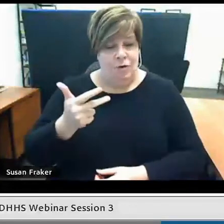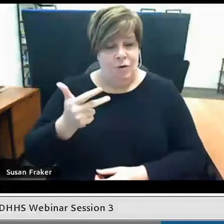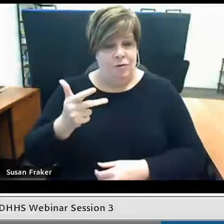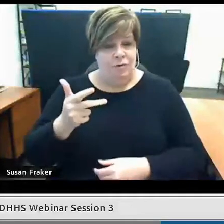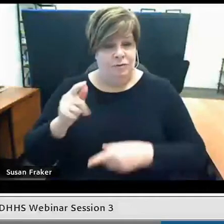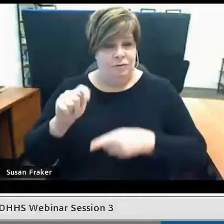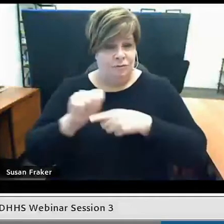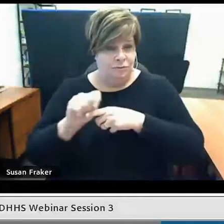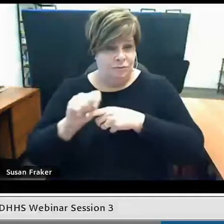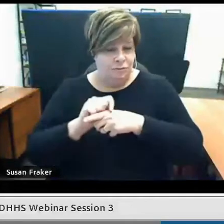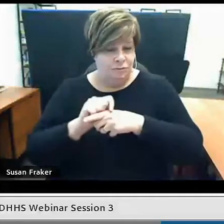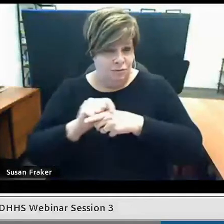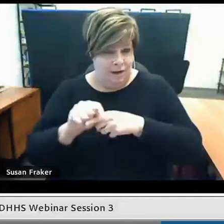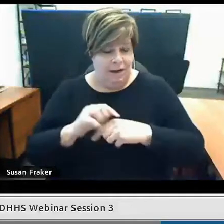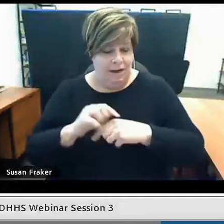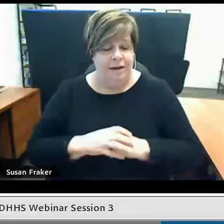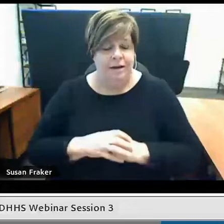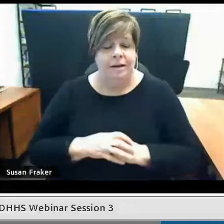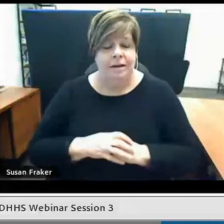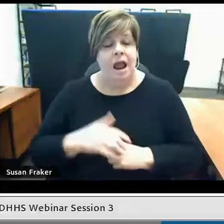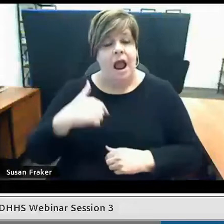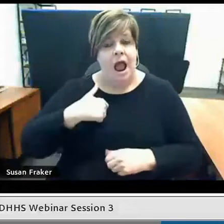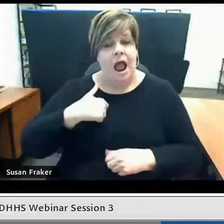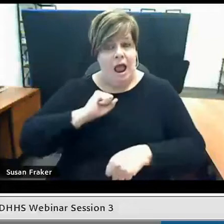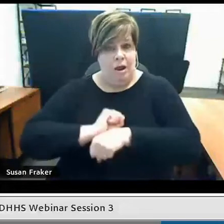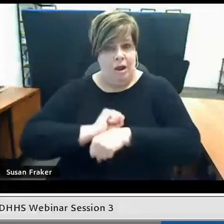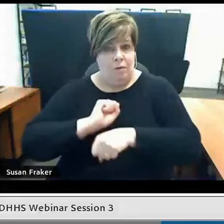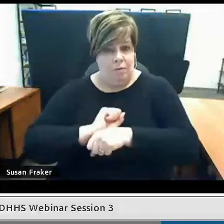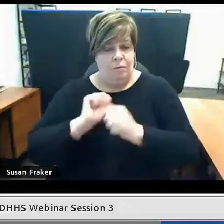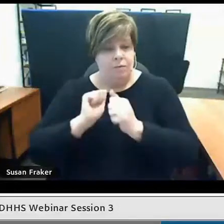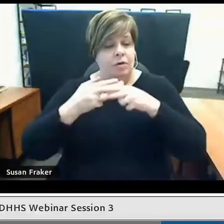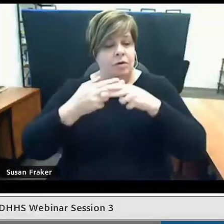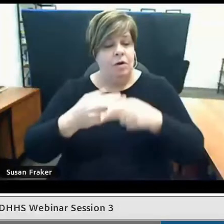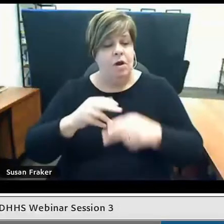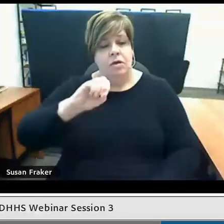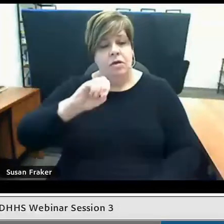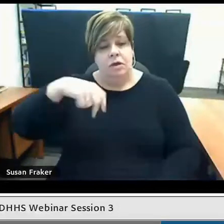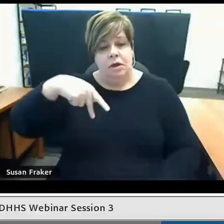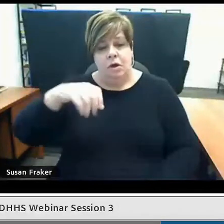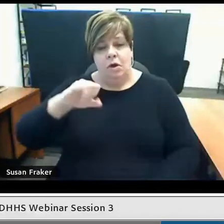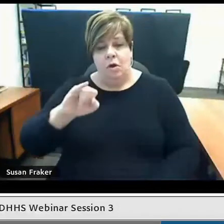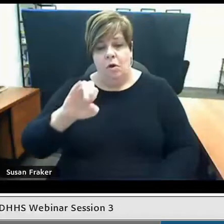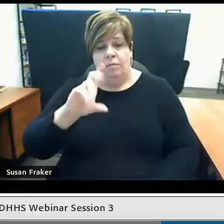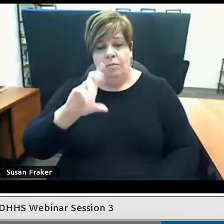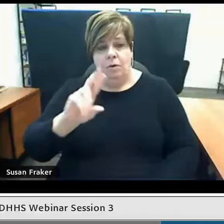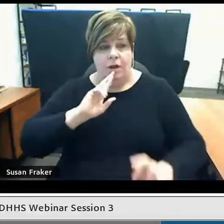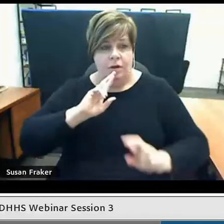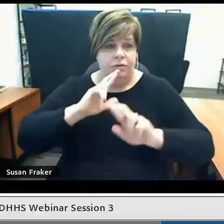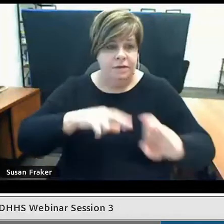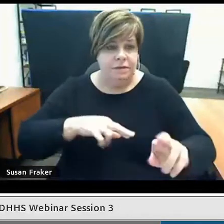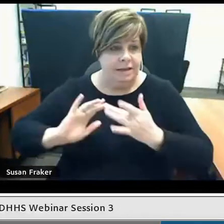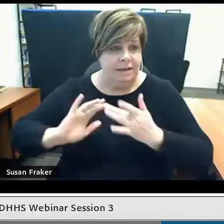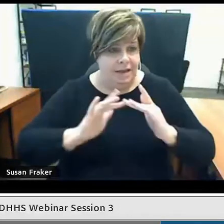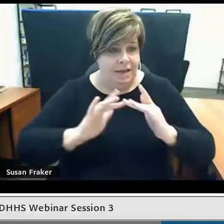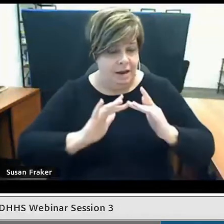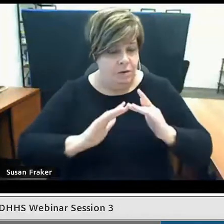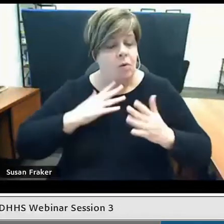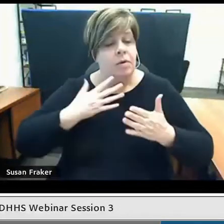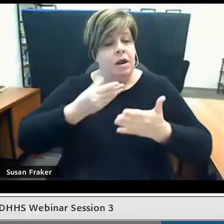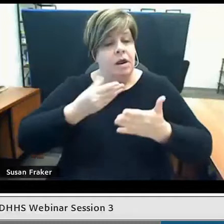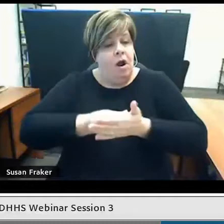of this Learning Collaborative. I work with what's called the Opioid Response Network. We're funded through the Substance Abuse and Mental